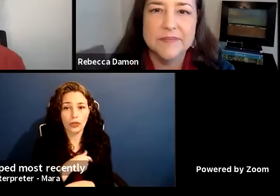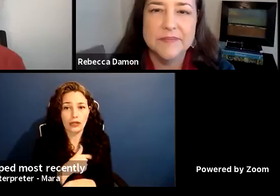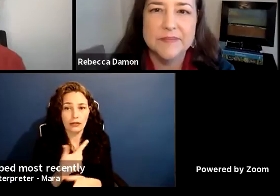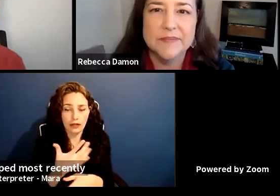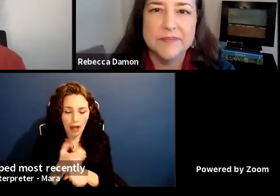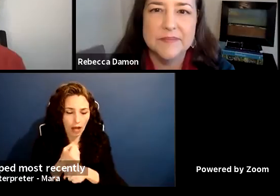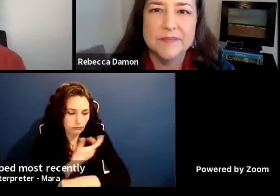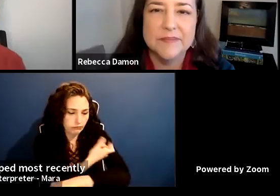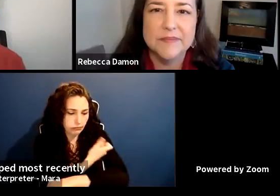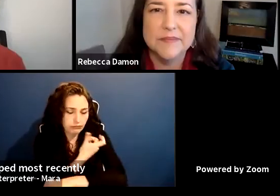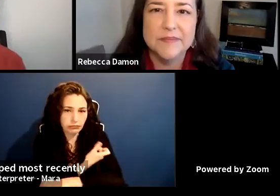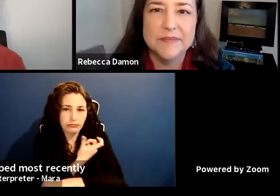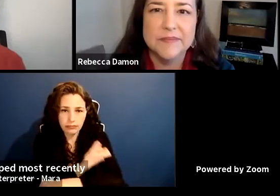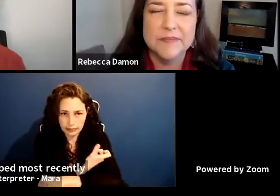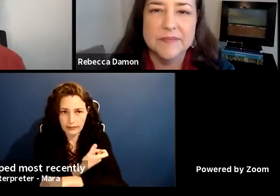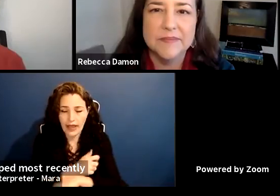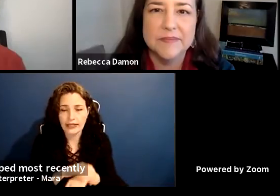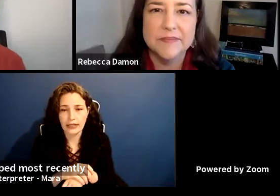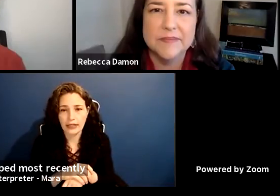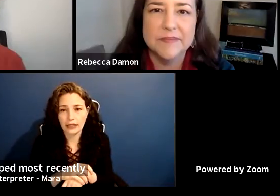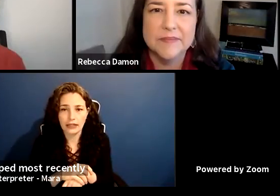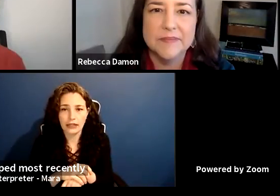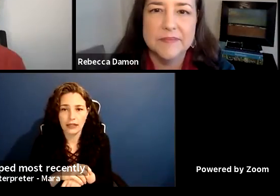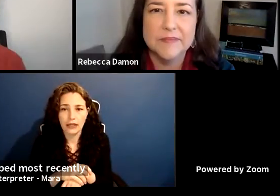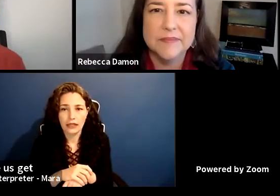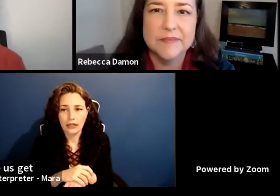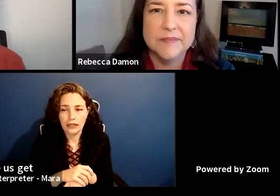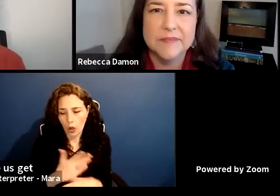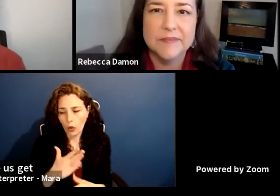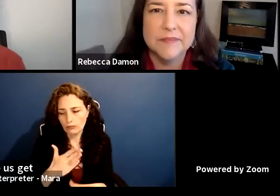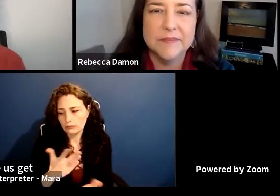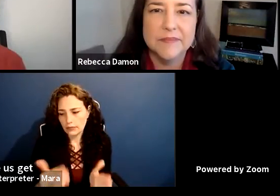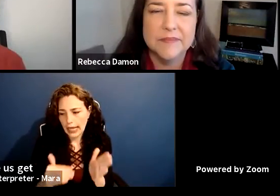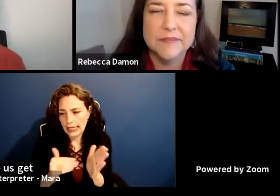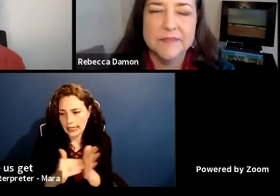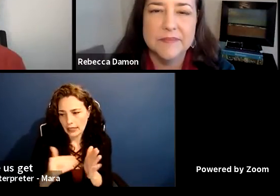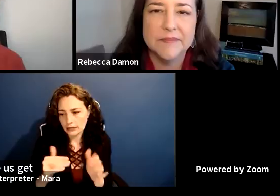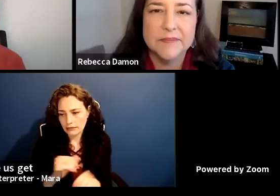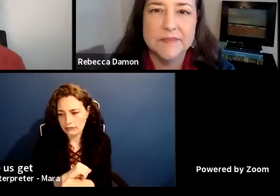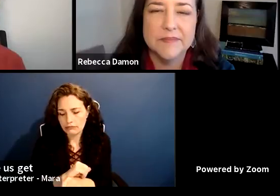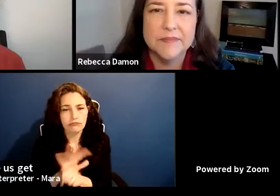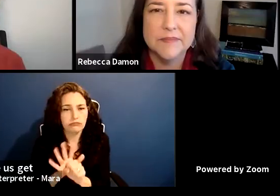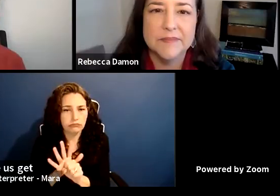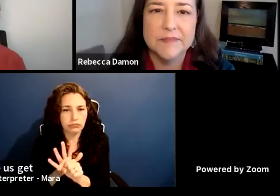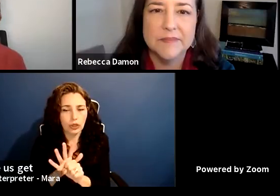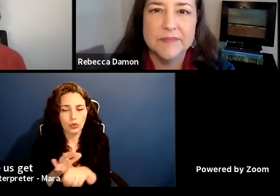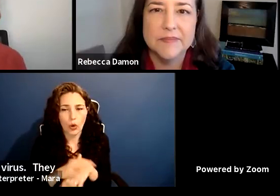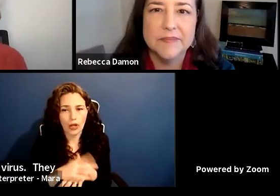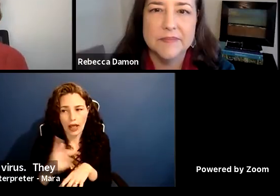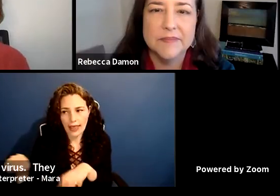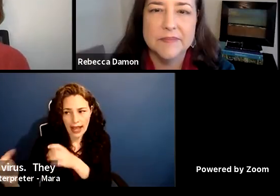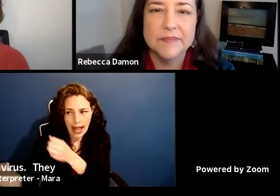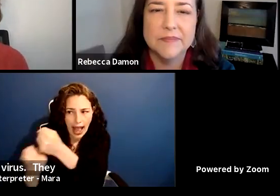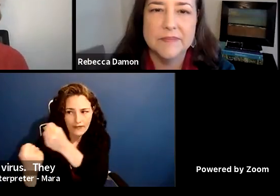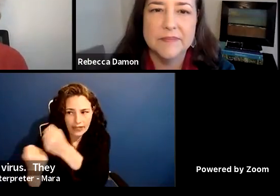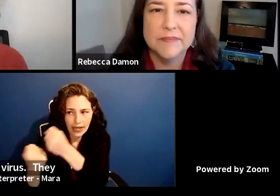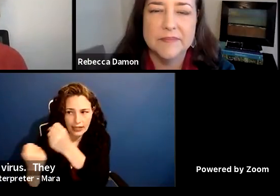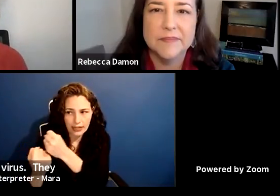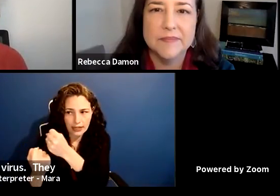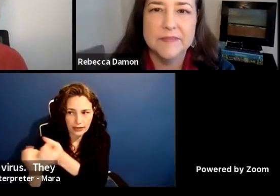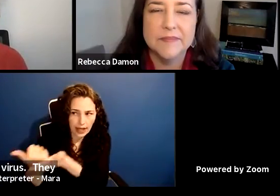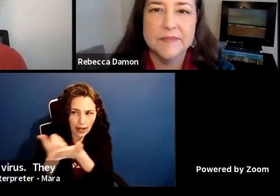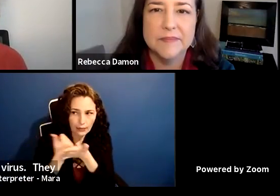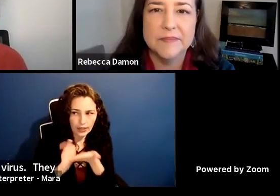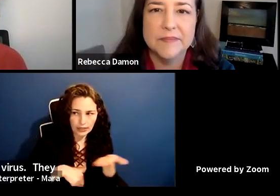for coronavirus. That they advocated very hard for us to get that accomplished. So I'm very grateful